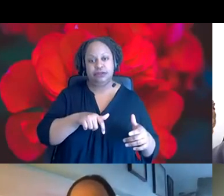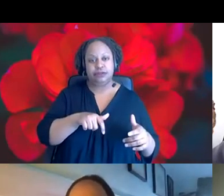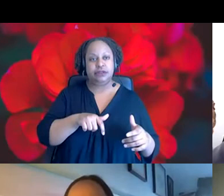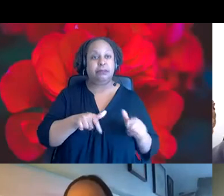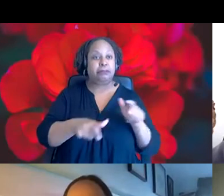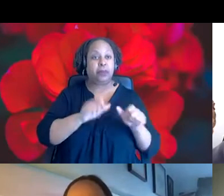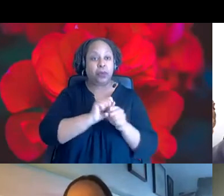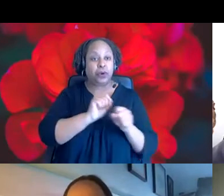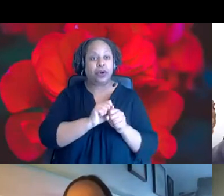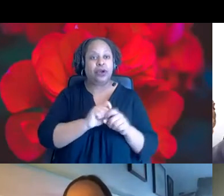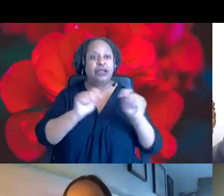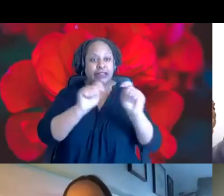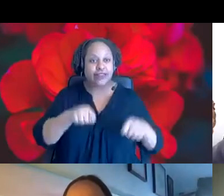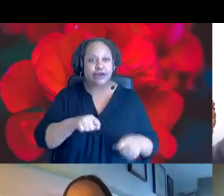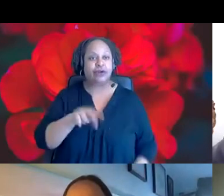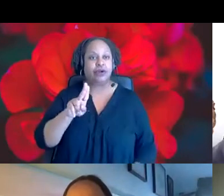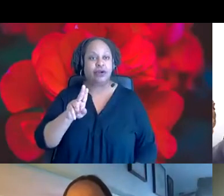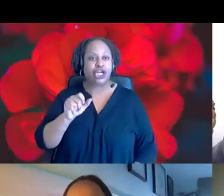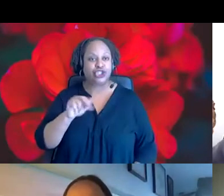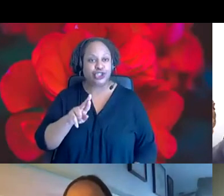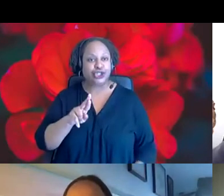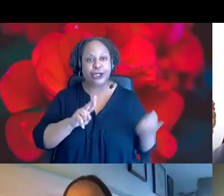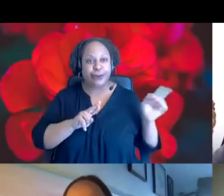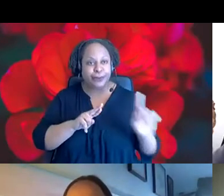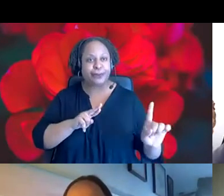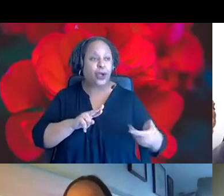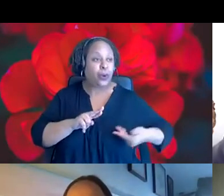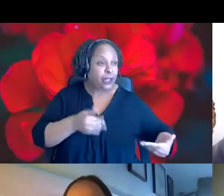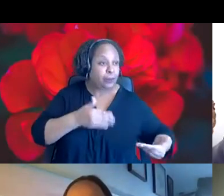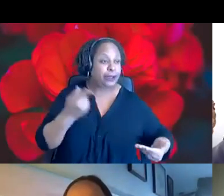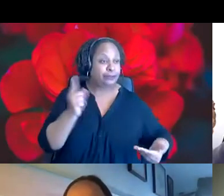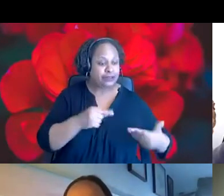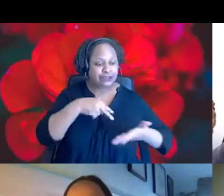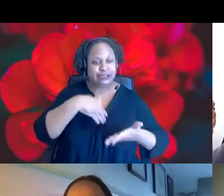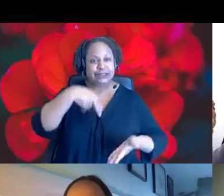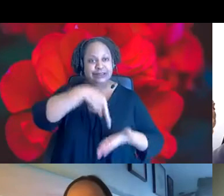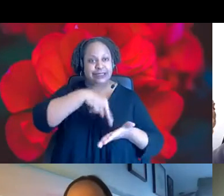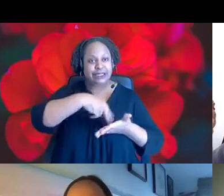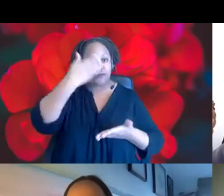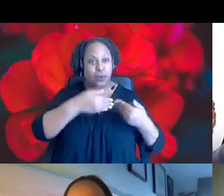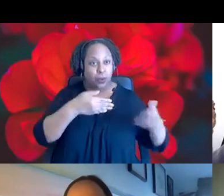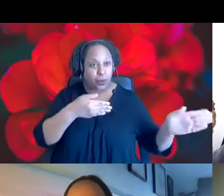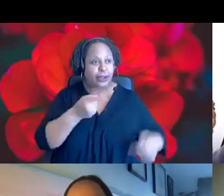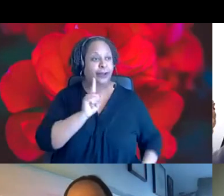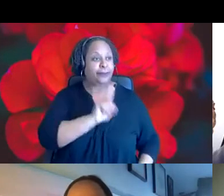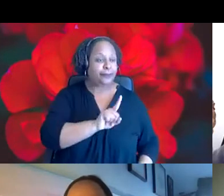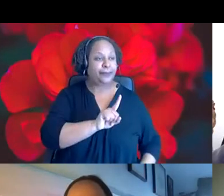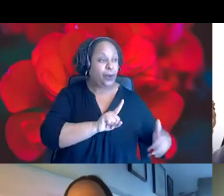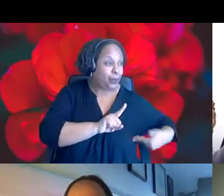ushers, people who welcome people into spaces. And, you know, if we're talking about